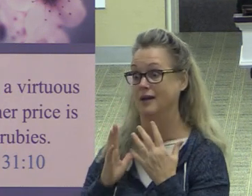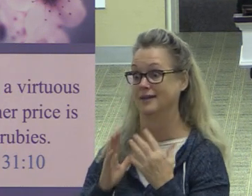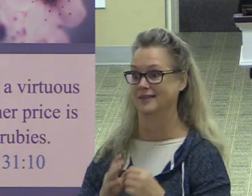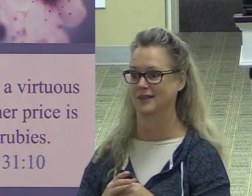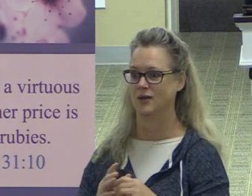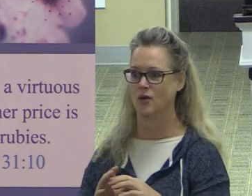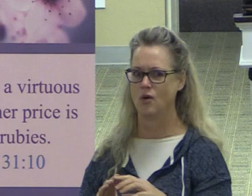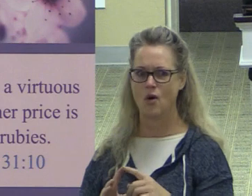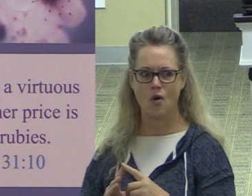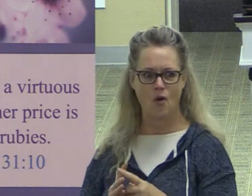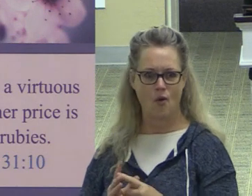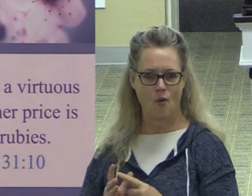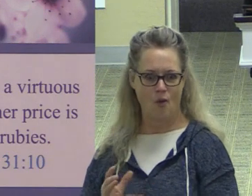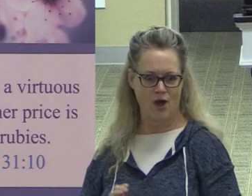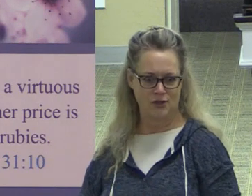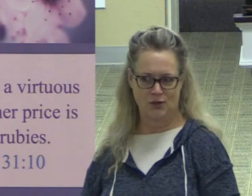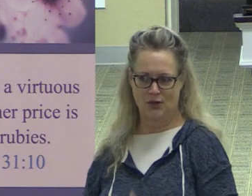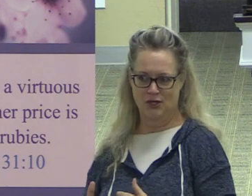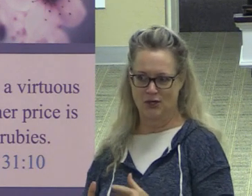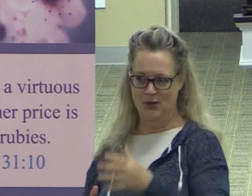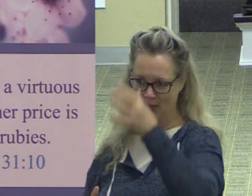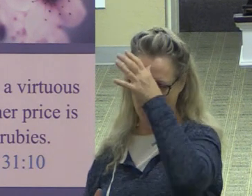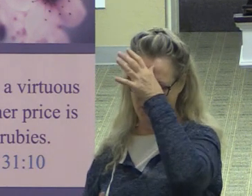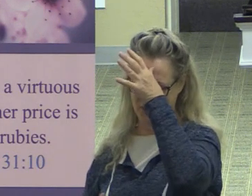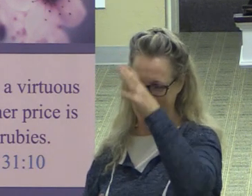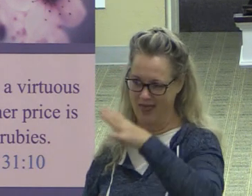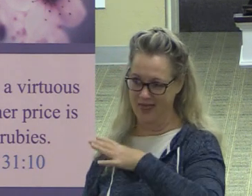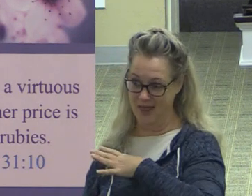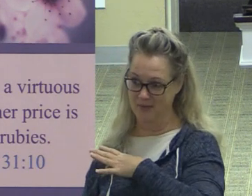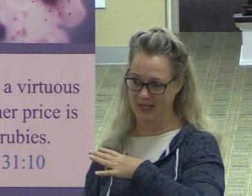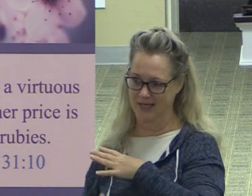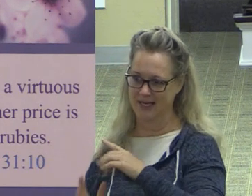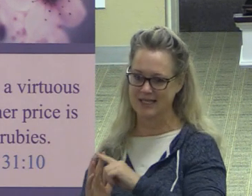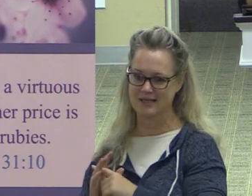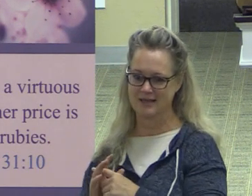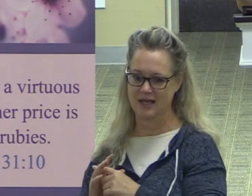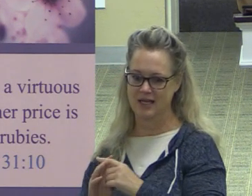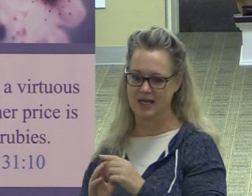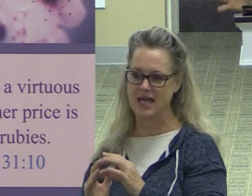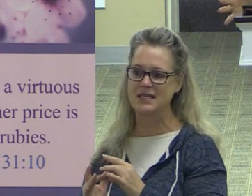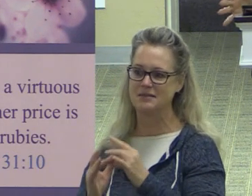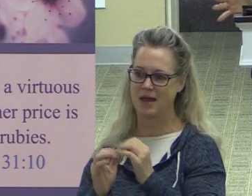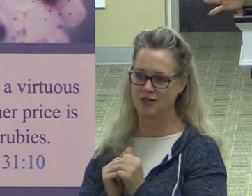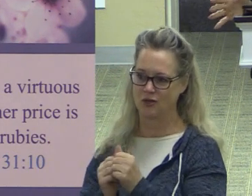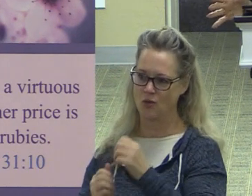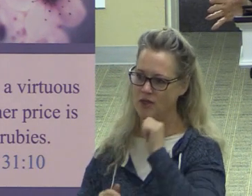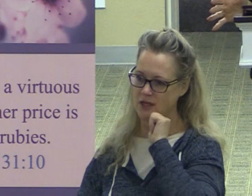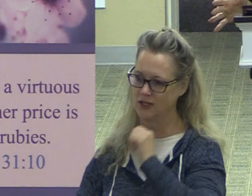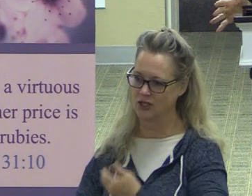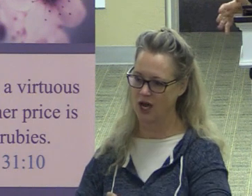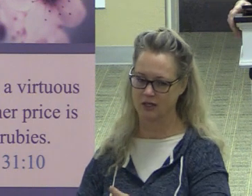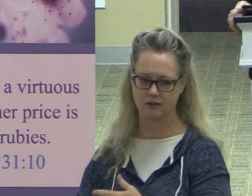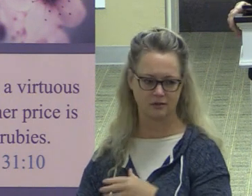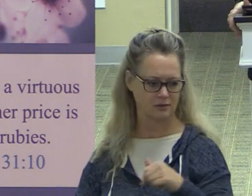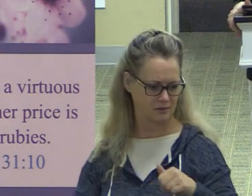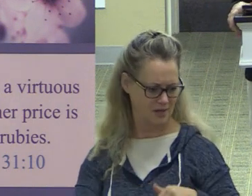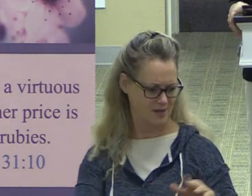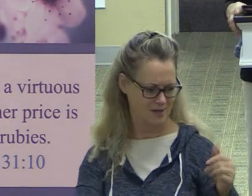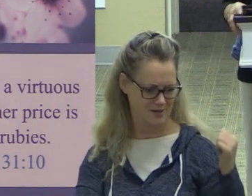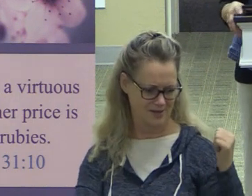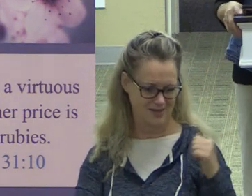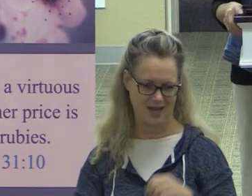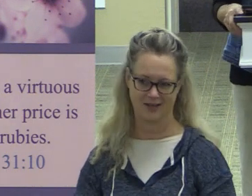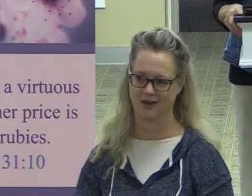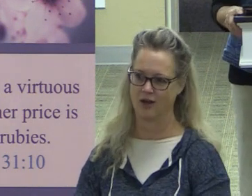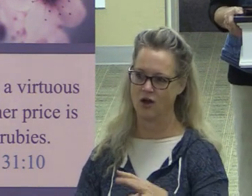what do we do? I know my husband's like that, especially with his daughters. He's like, I don't know. Go see what's wrong with them. I don't know